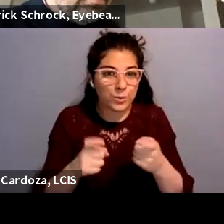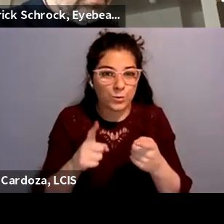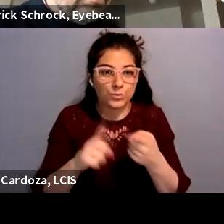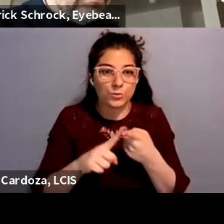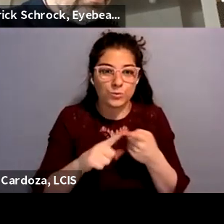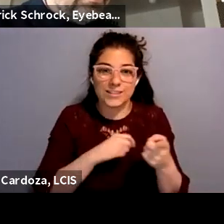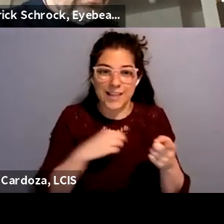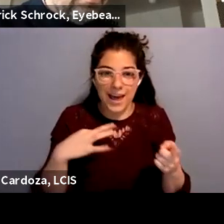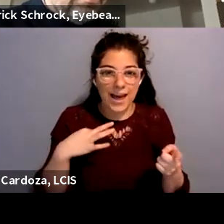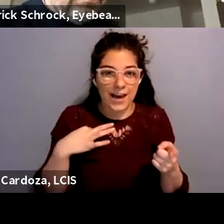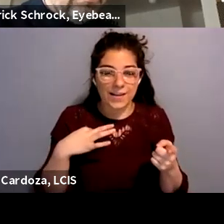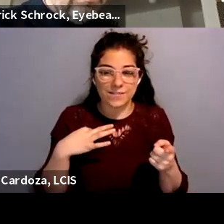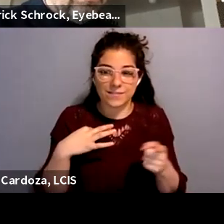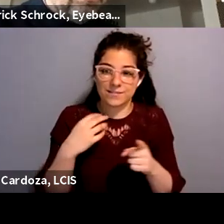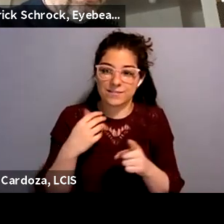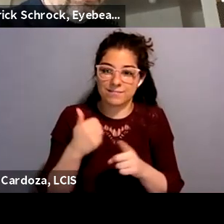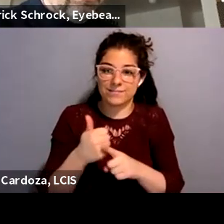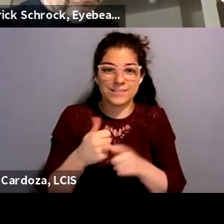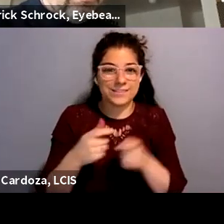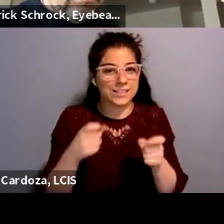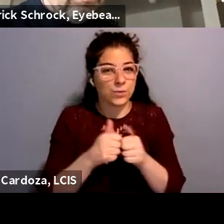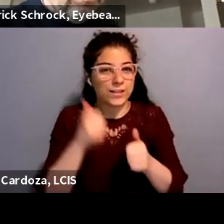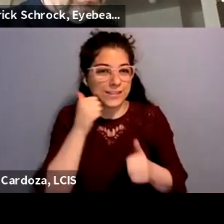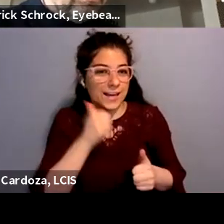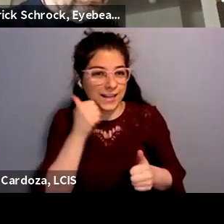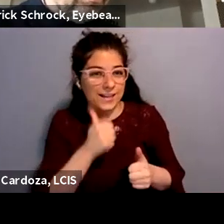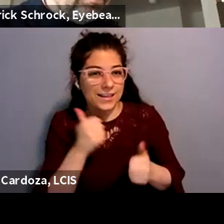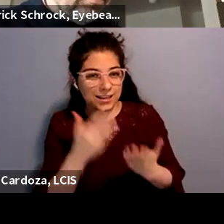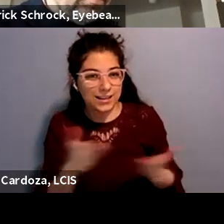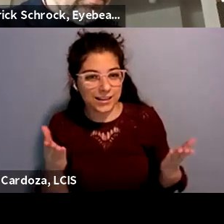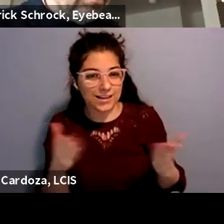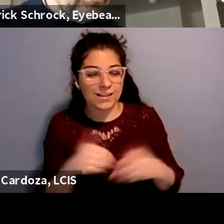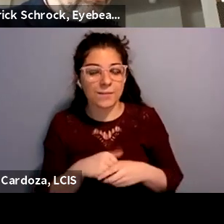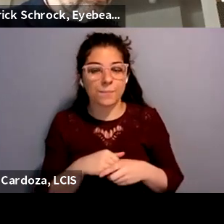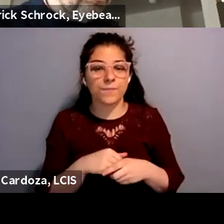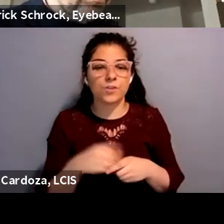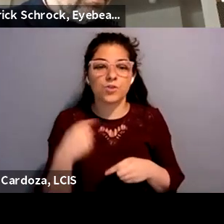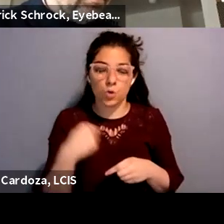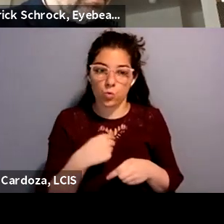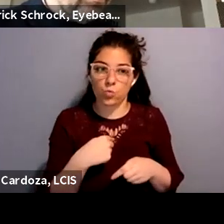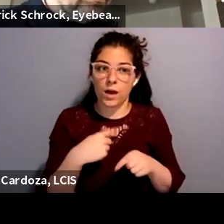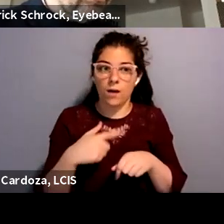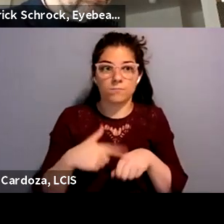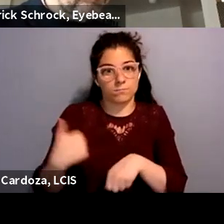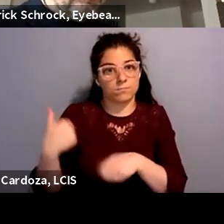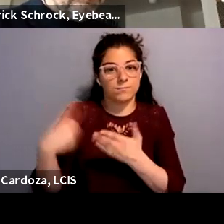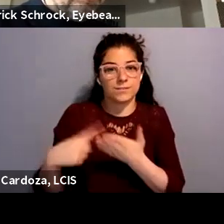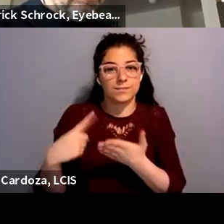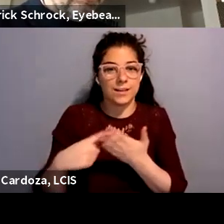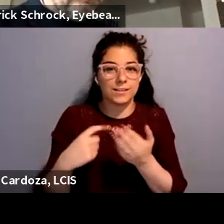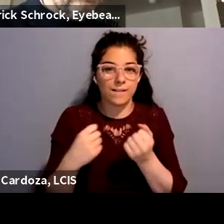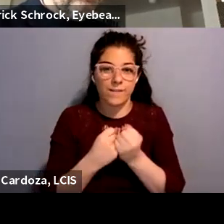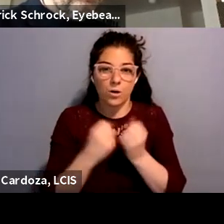staff that is dealing with the day-to-day. So we had long discussed a founder's